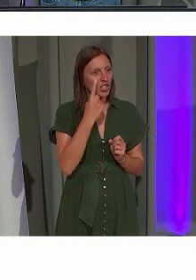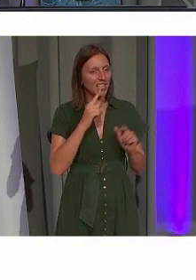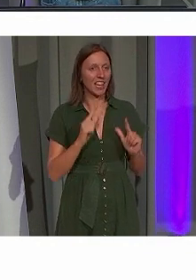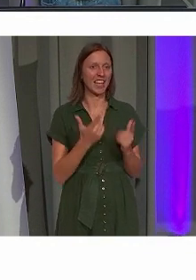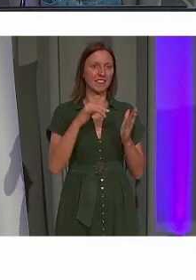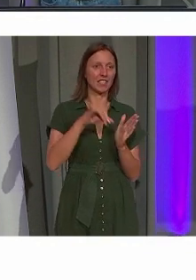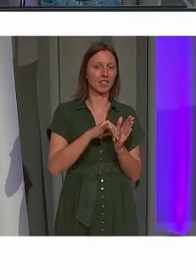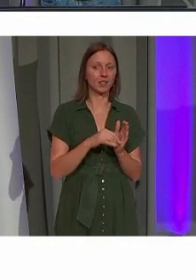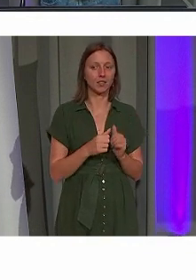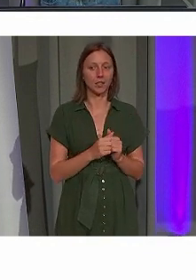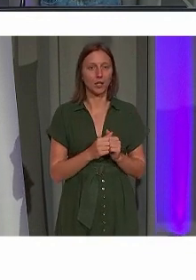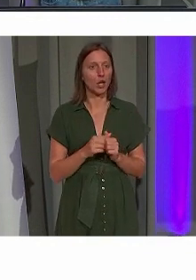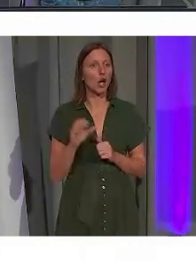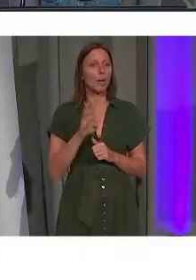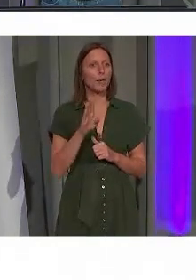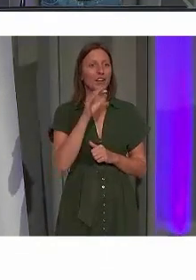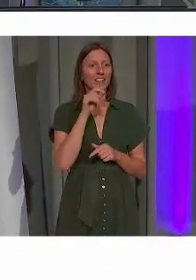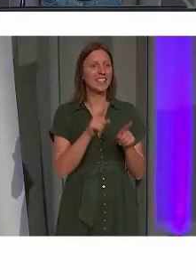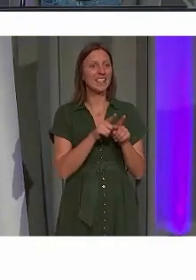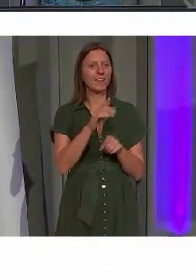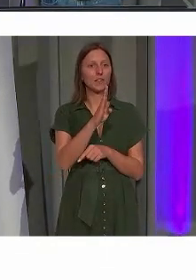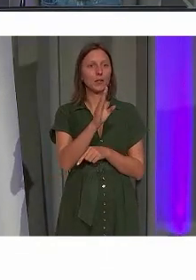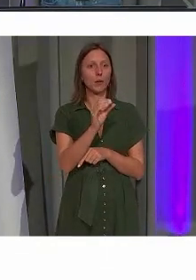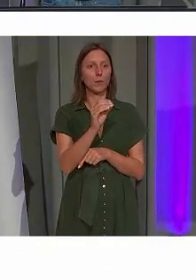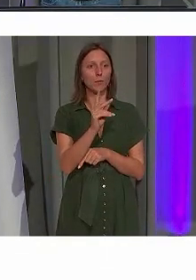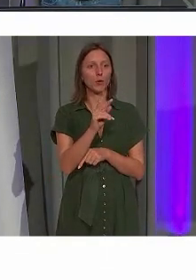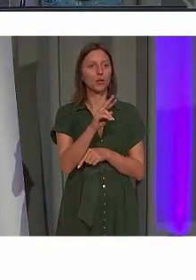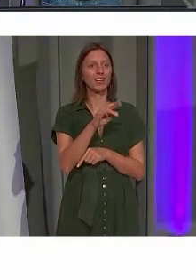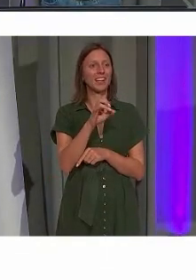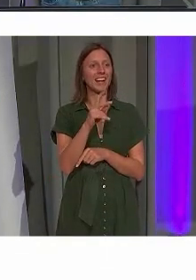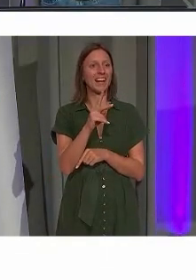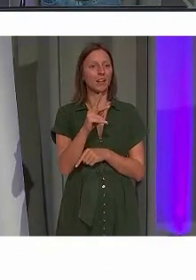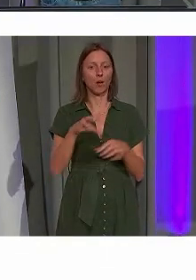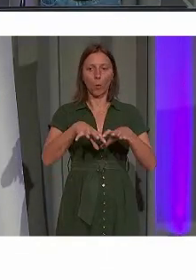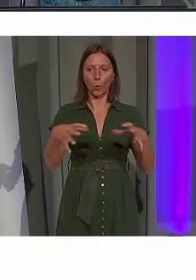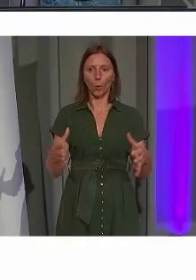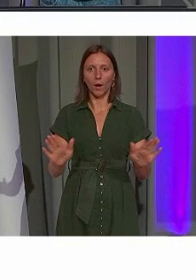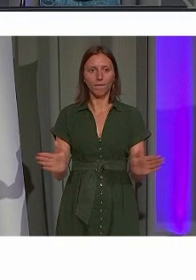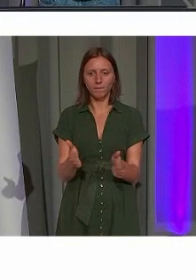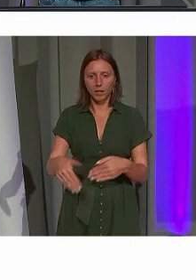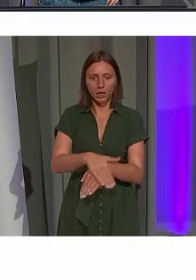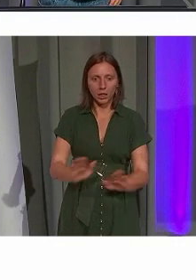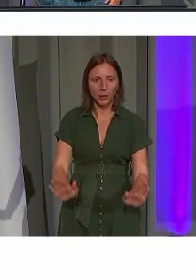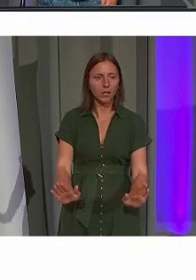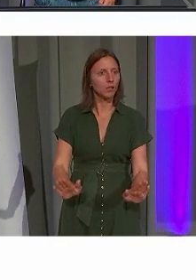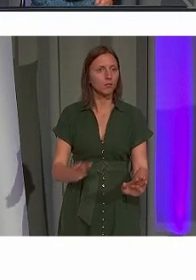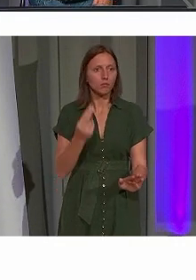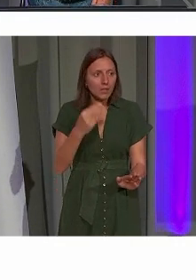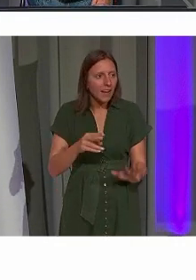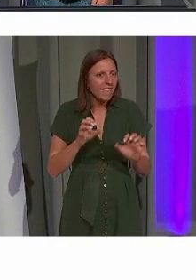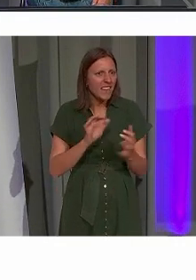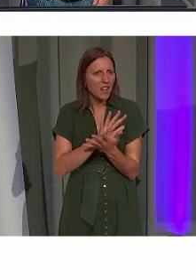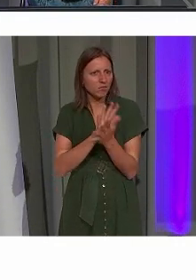talk about an attractive city. Bruges is not Bokrijk. The station